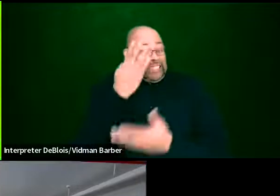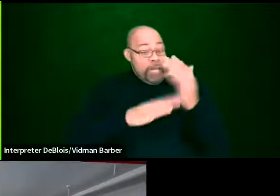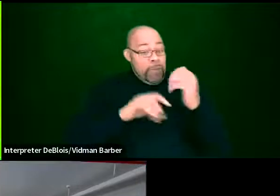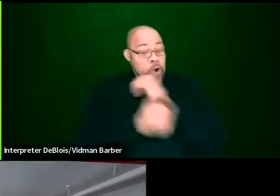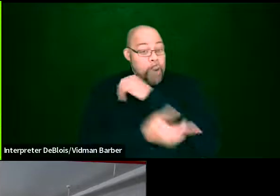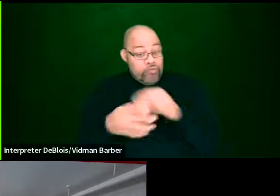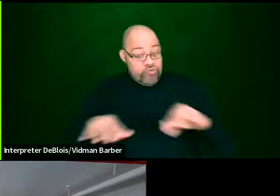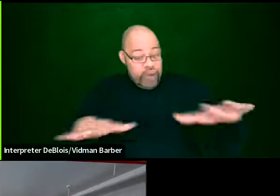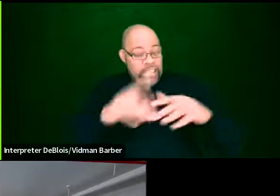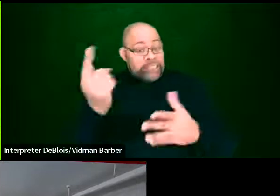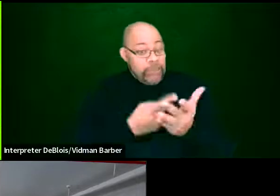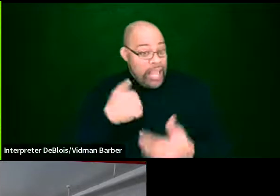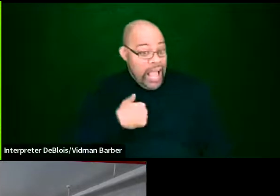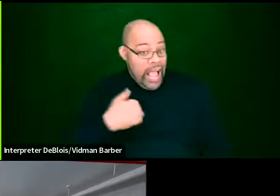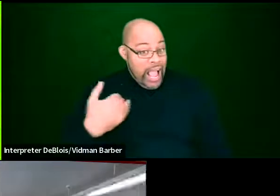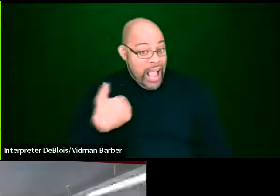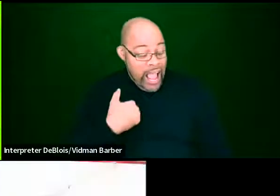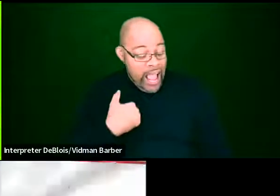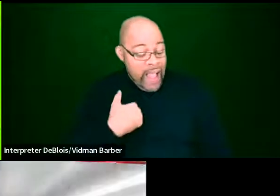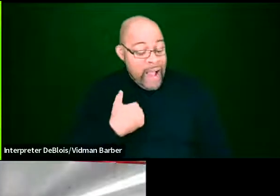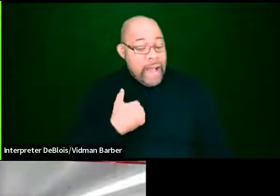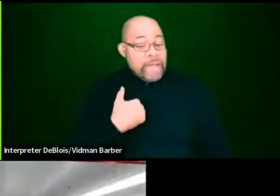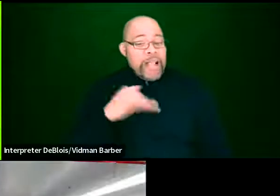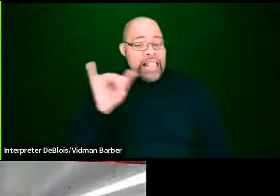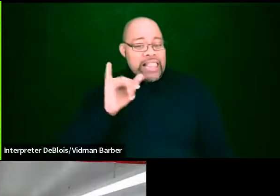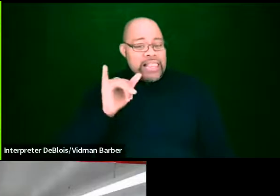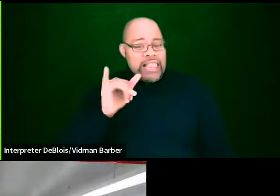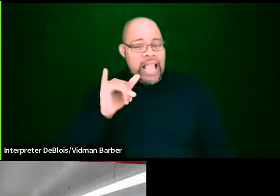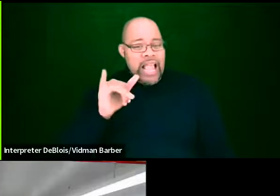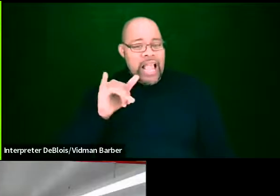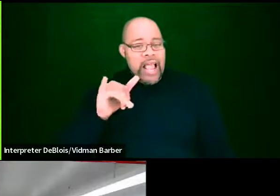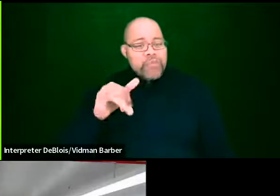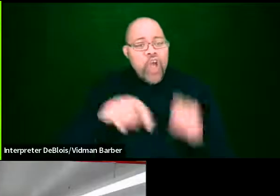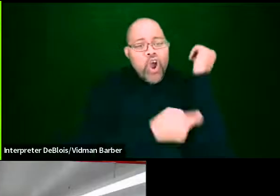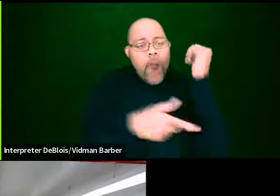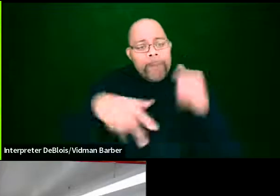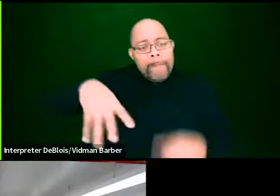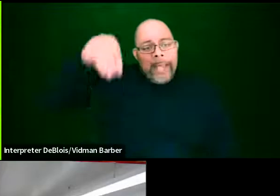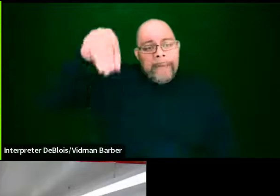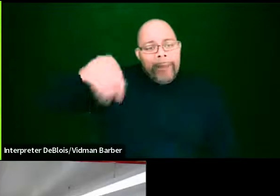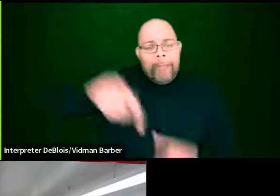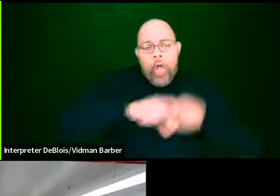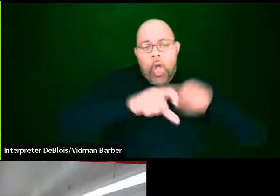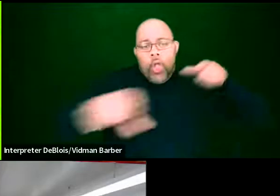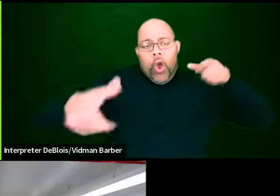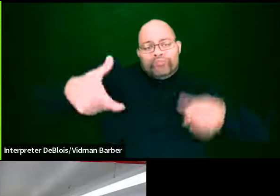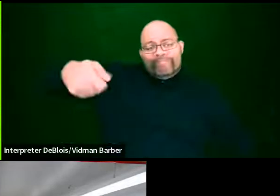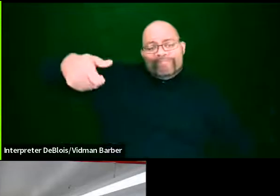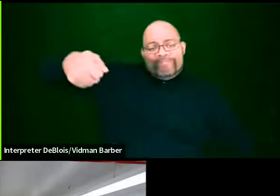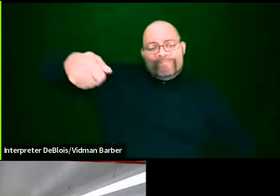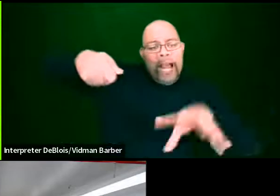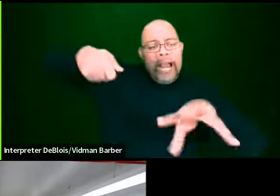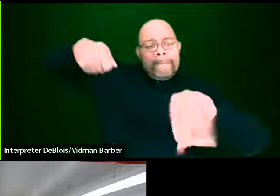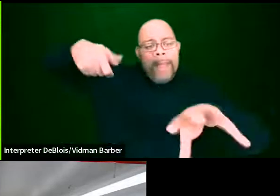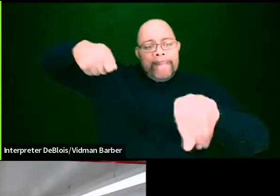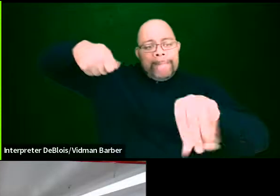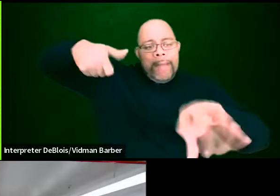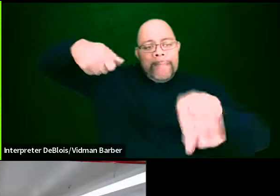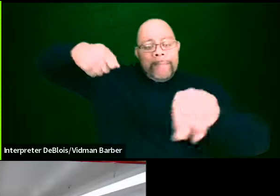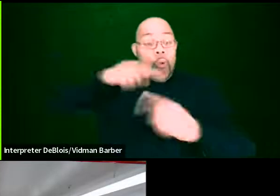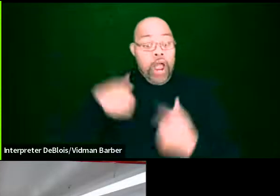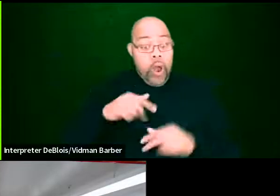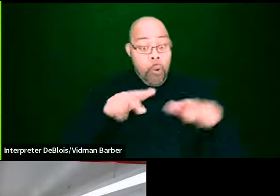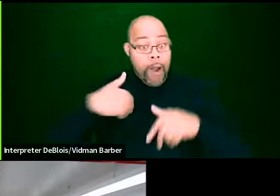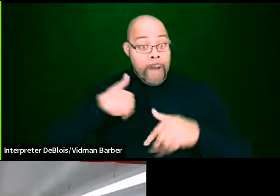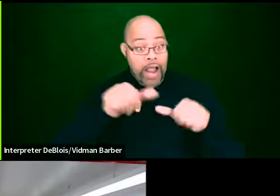ground, something that I have, it's like this trash grabber, and it's something that's like a long pole. And sometimes if I'm walking around